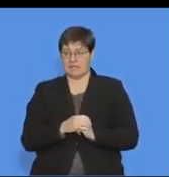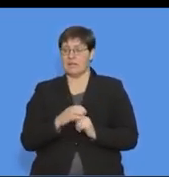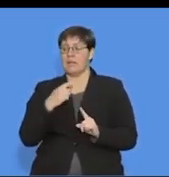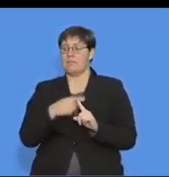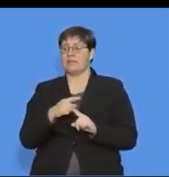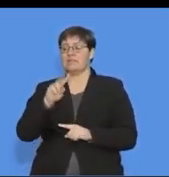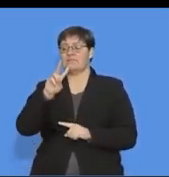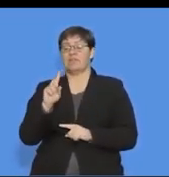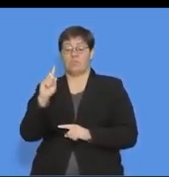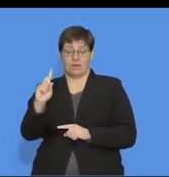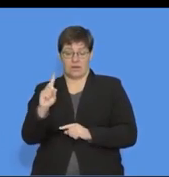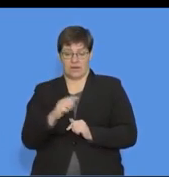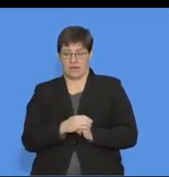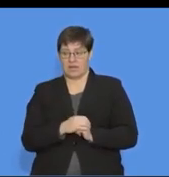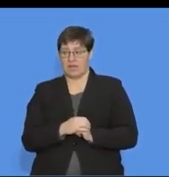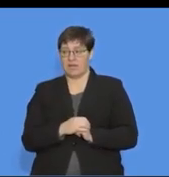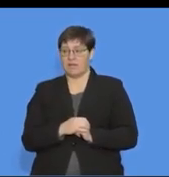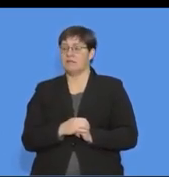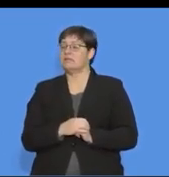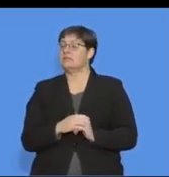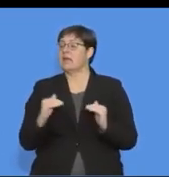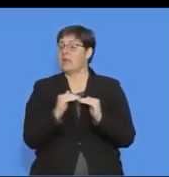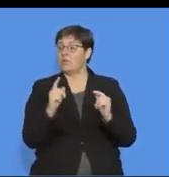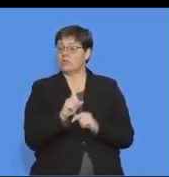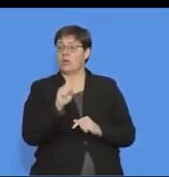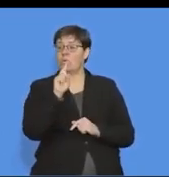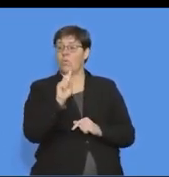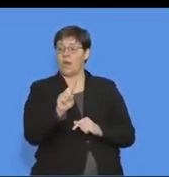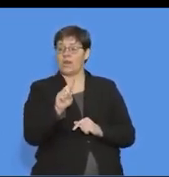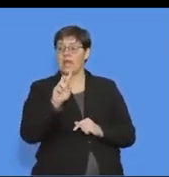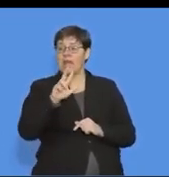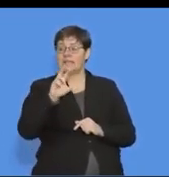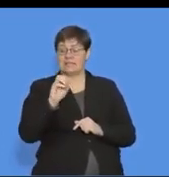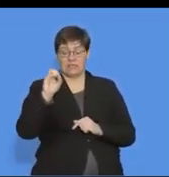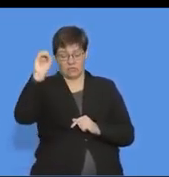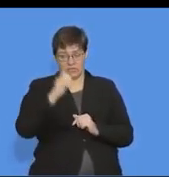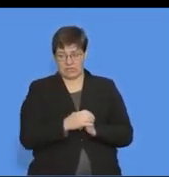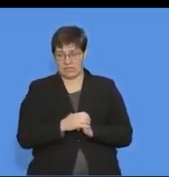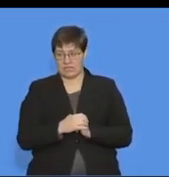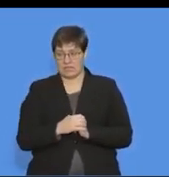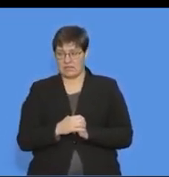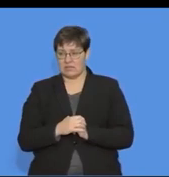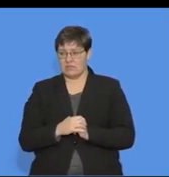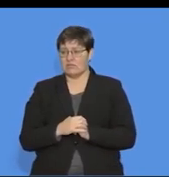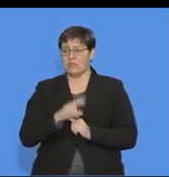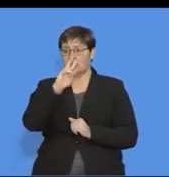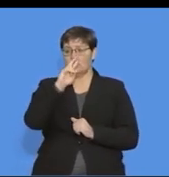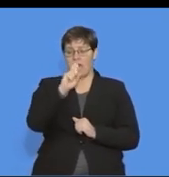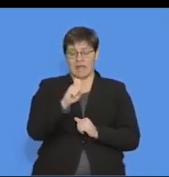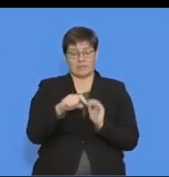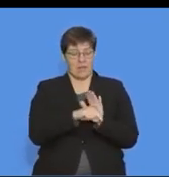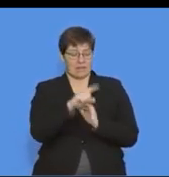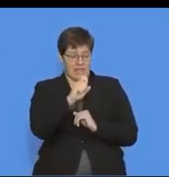plus V1, and this is equals to 180 degrees. So 2x minus